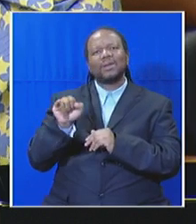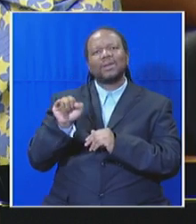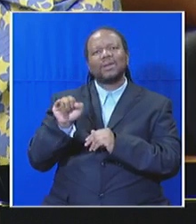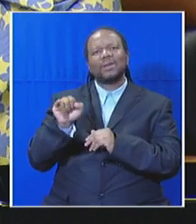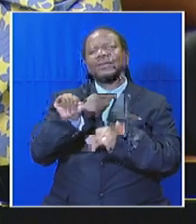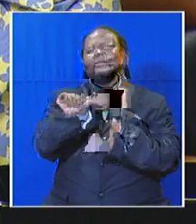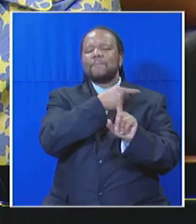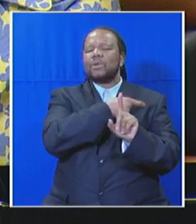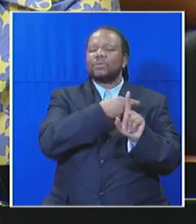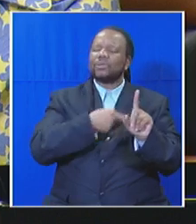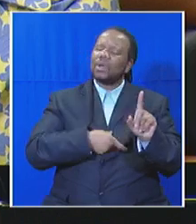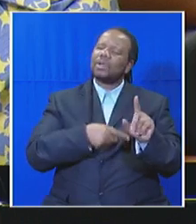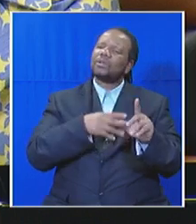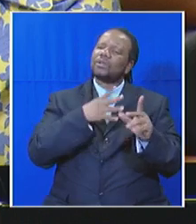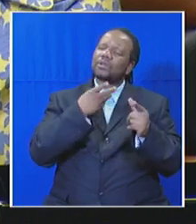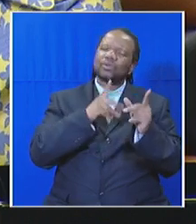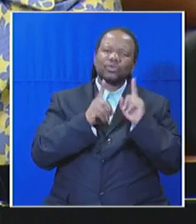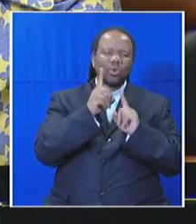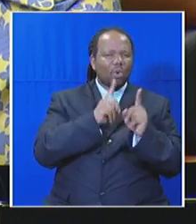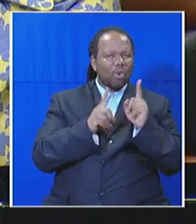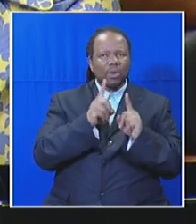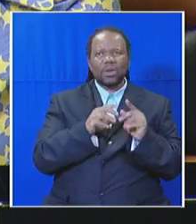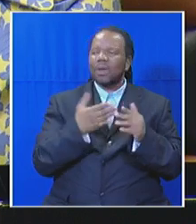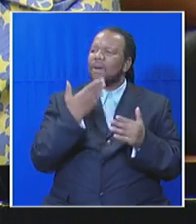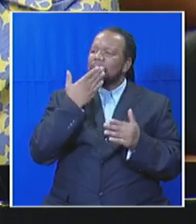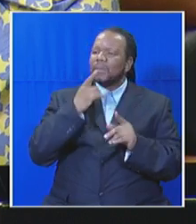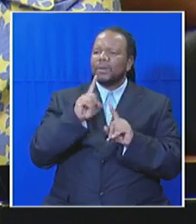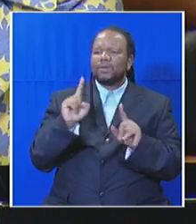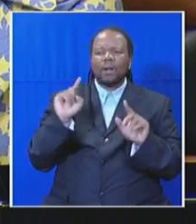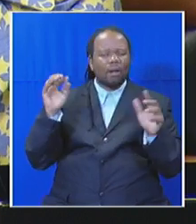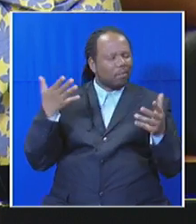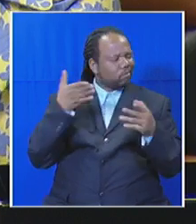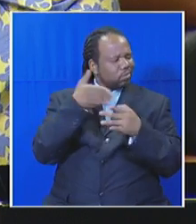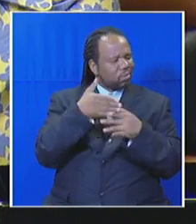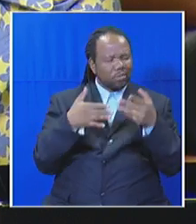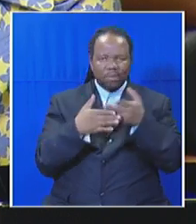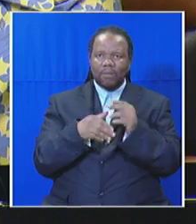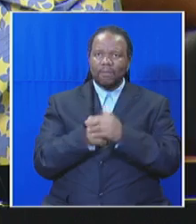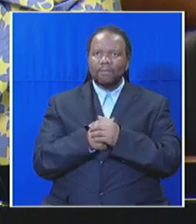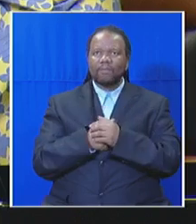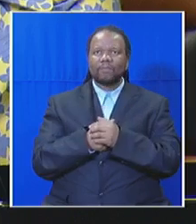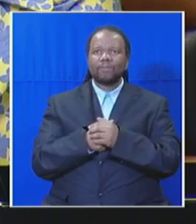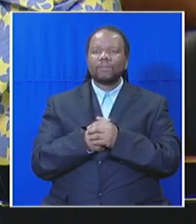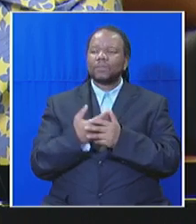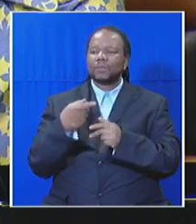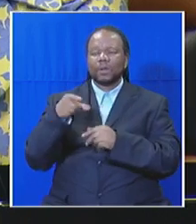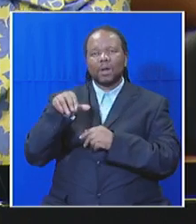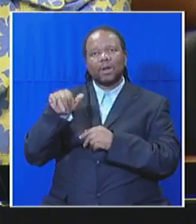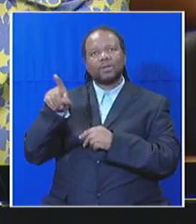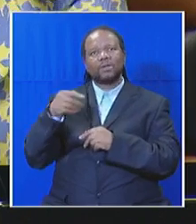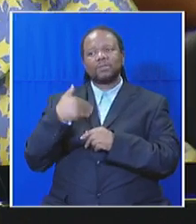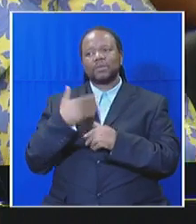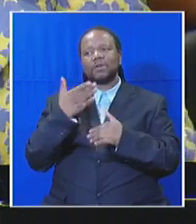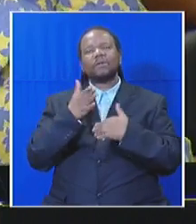to you. Honorable misleading Gadi. the nation. Mr. and the Honorable Honorable Olomisa. Gadi, you are wrong. Please take your seat. Thank you, Madam Can I Speaker.